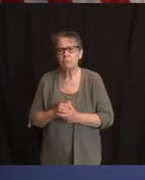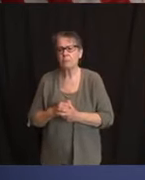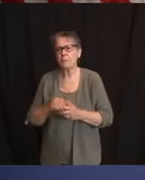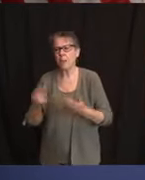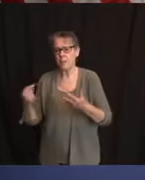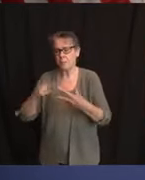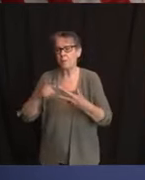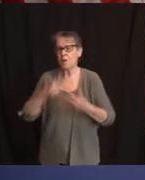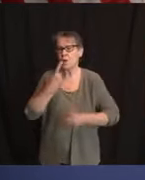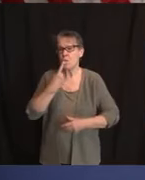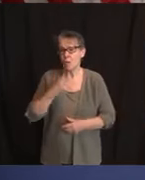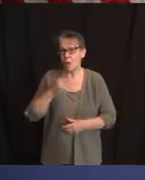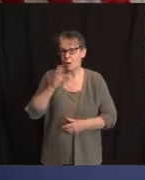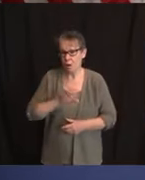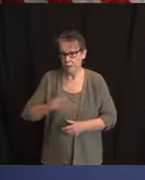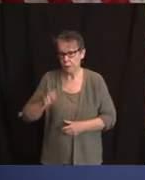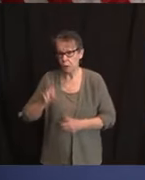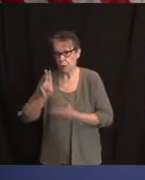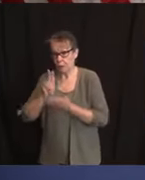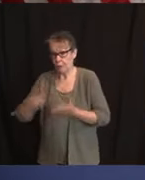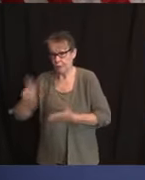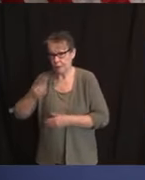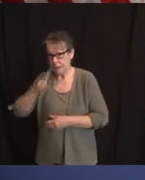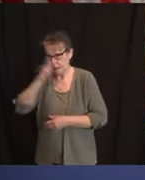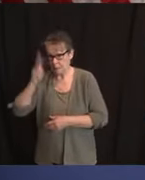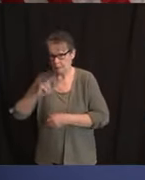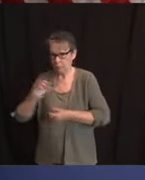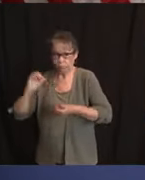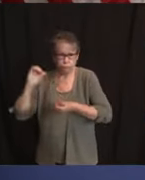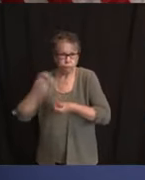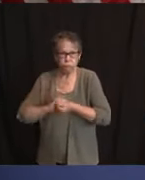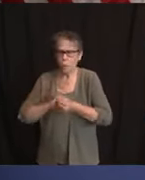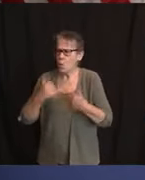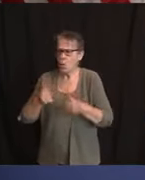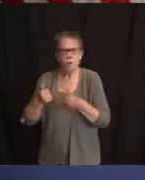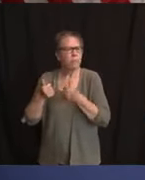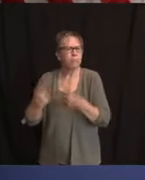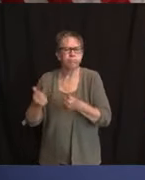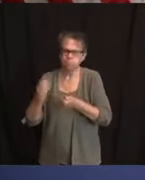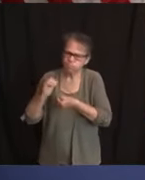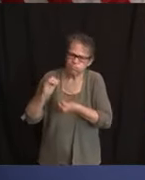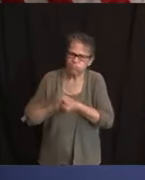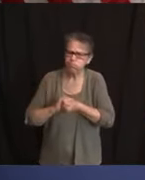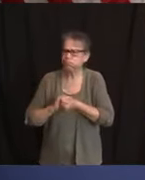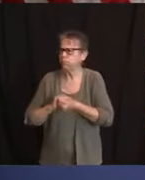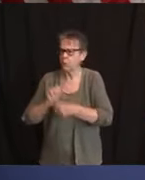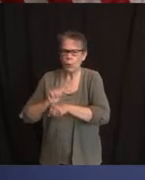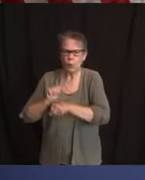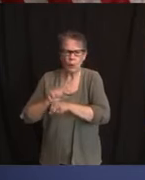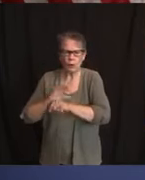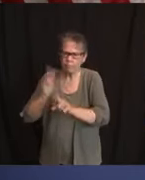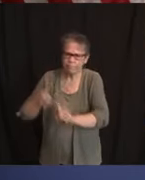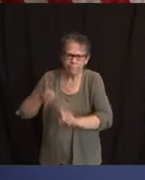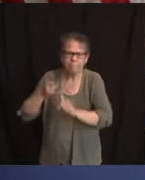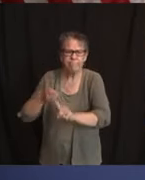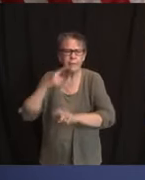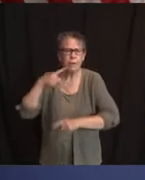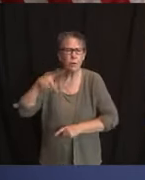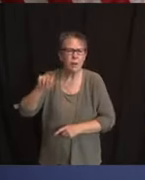someone who's gone through it and donated, having been a positive. It holds enormous promise. How much promise to be